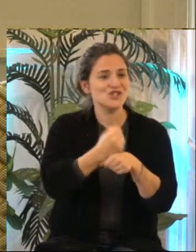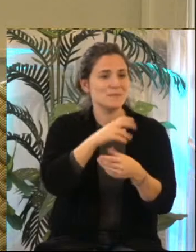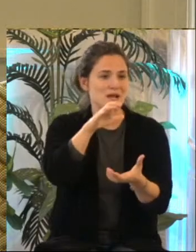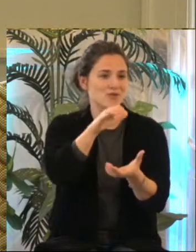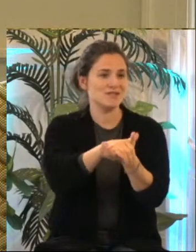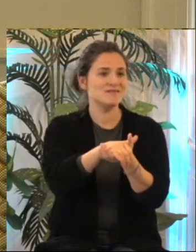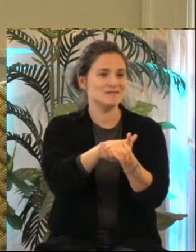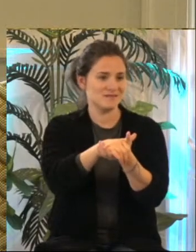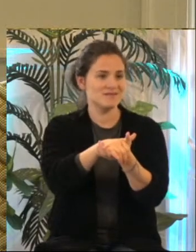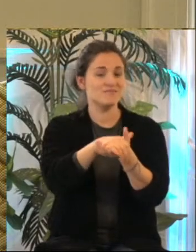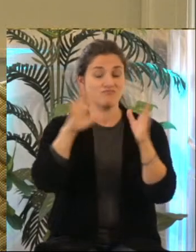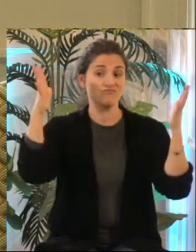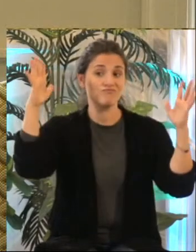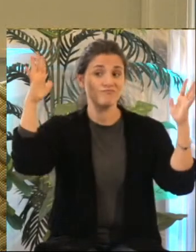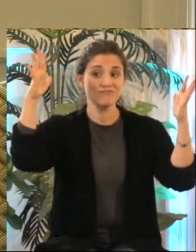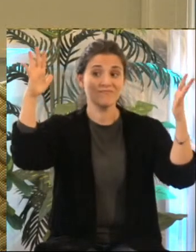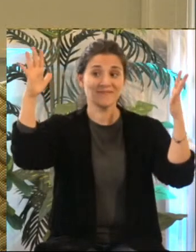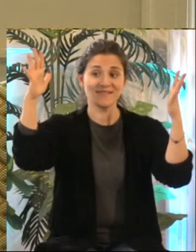them.